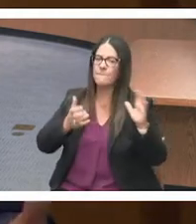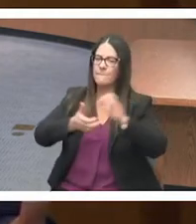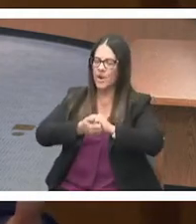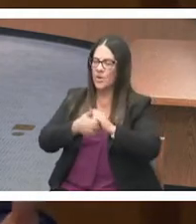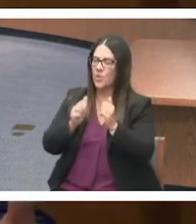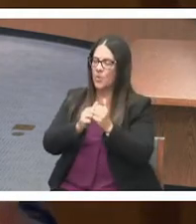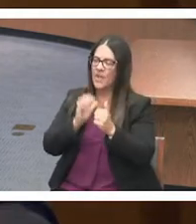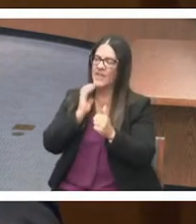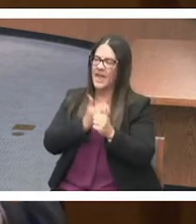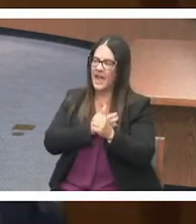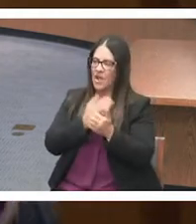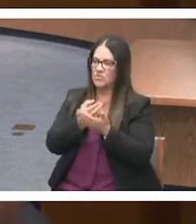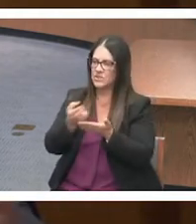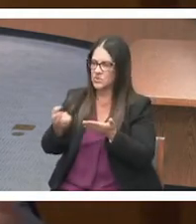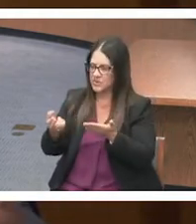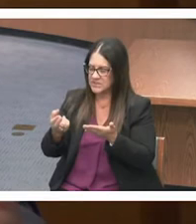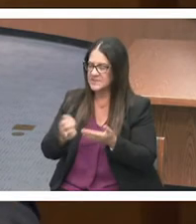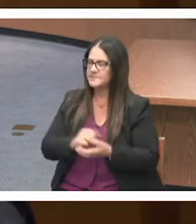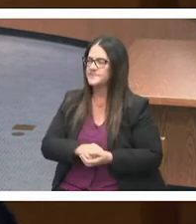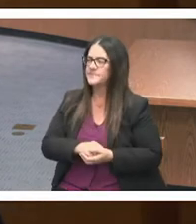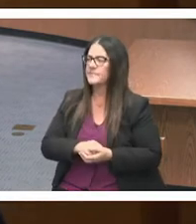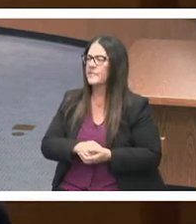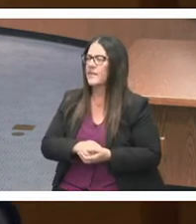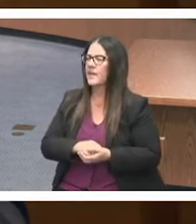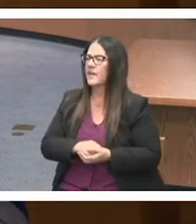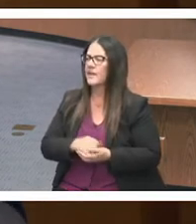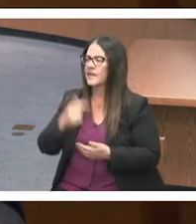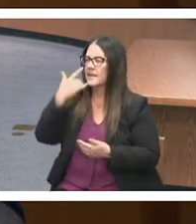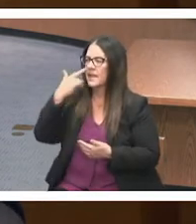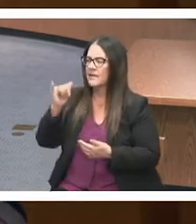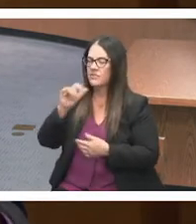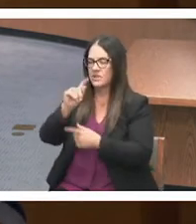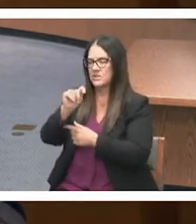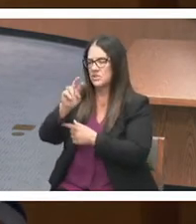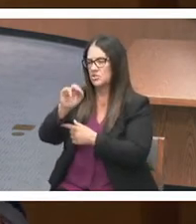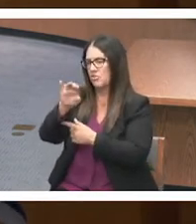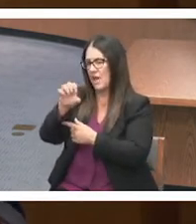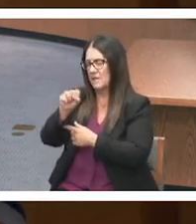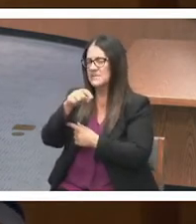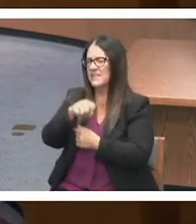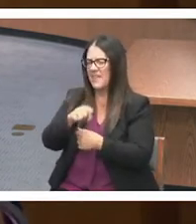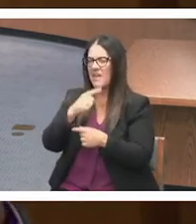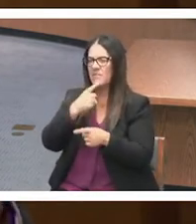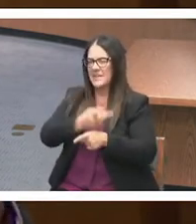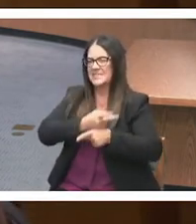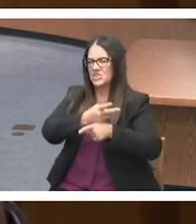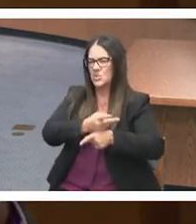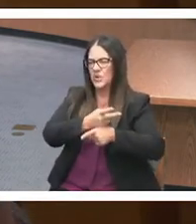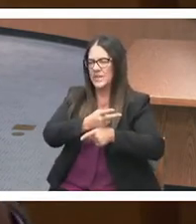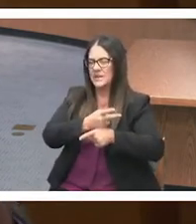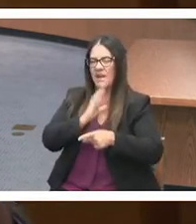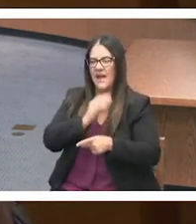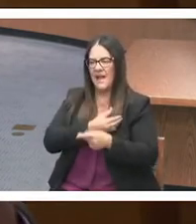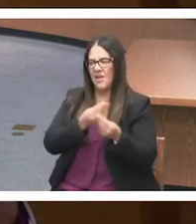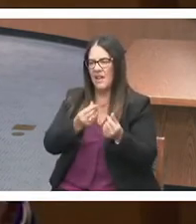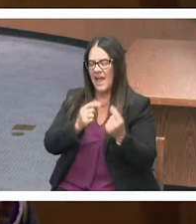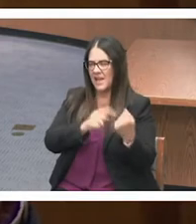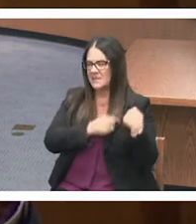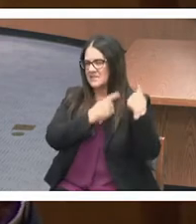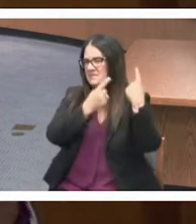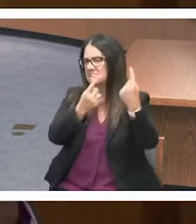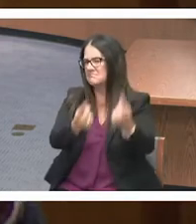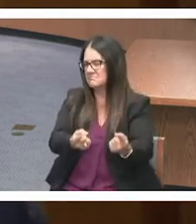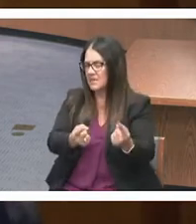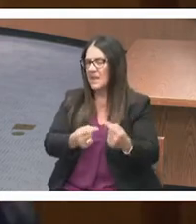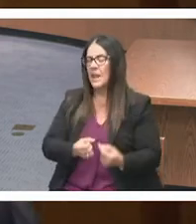of our resources. Consider this. California tribes have been stewarding our lands from time immemorial.